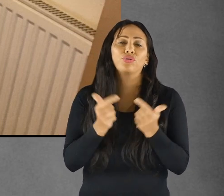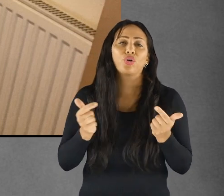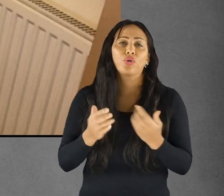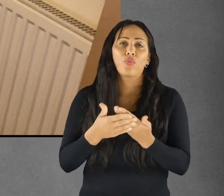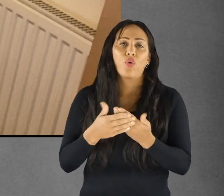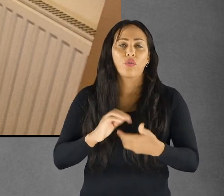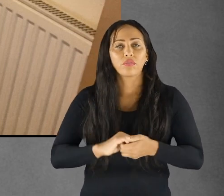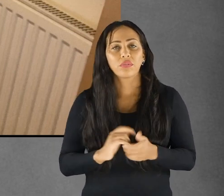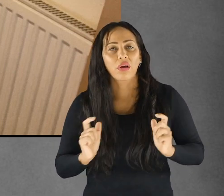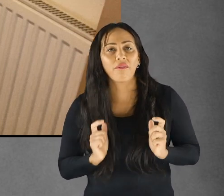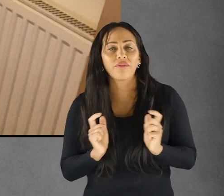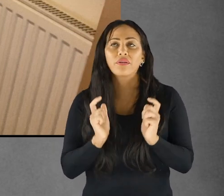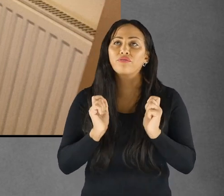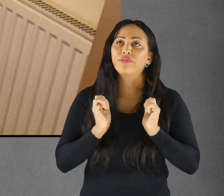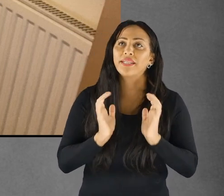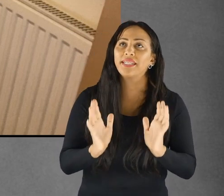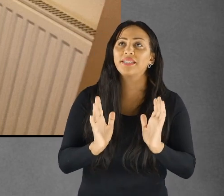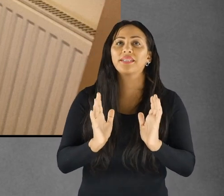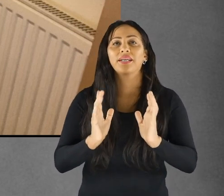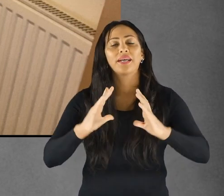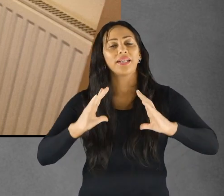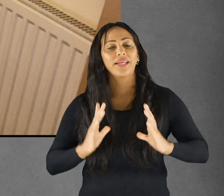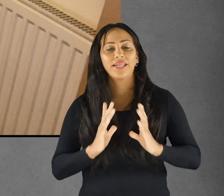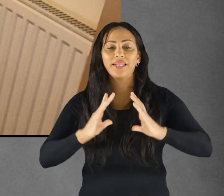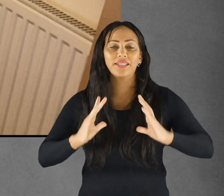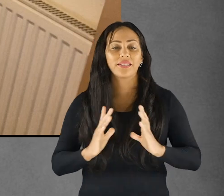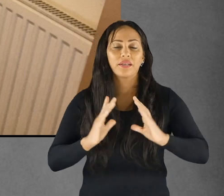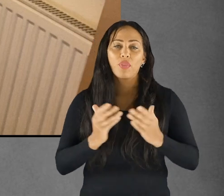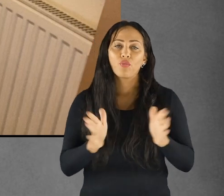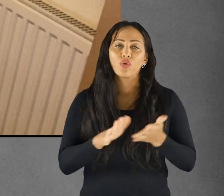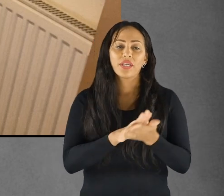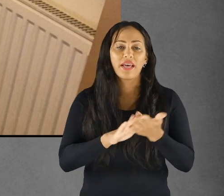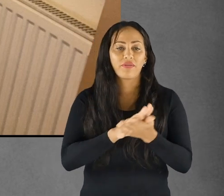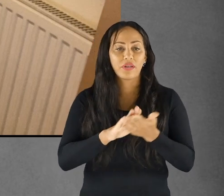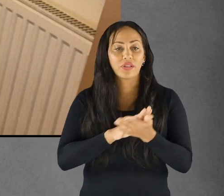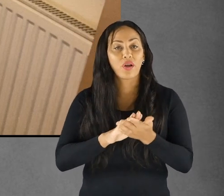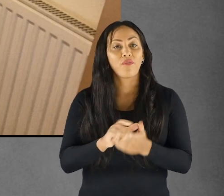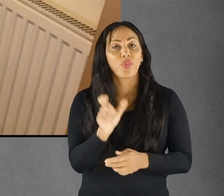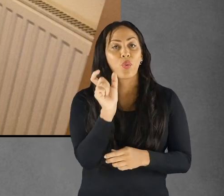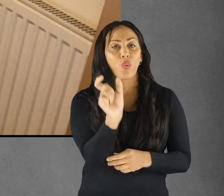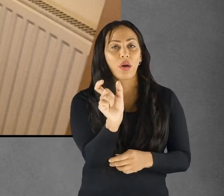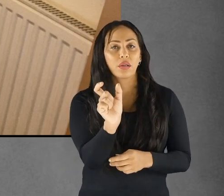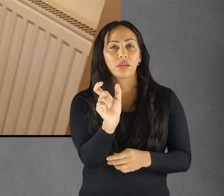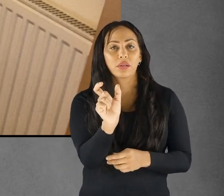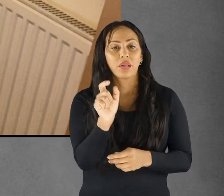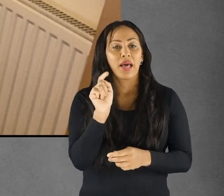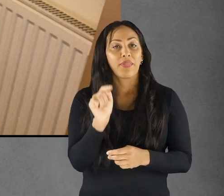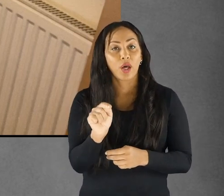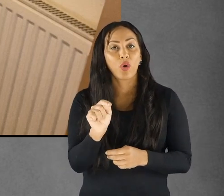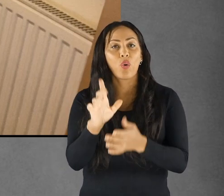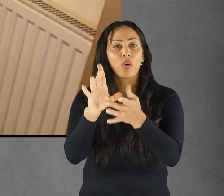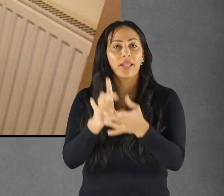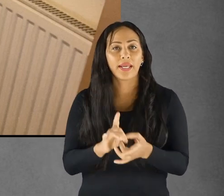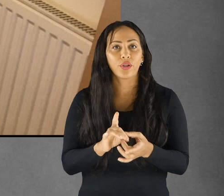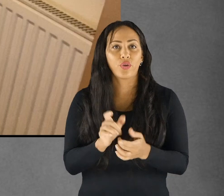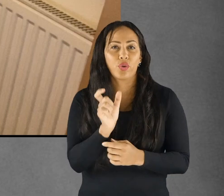so much more. Comfort, release, and ease are just some of the broader definitions of the word, and they all point